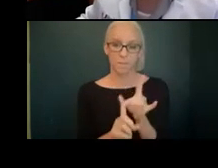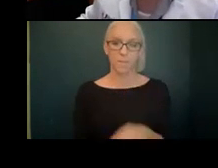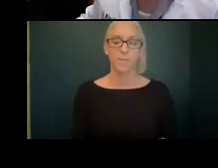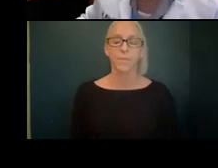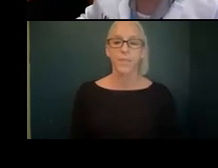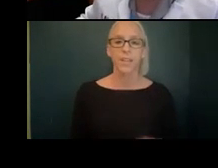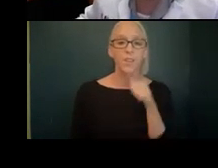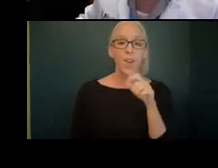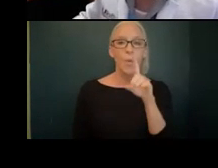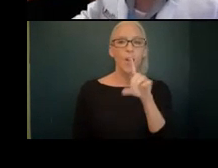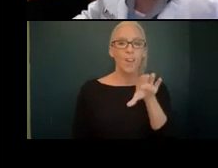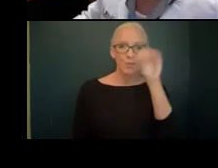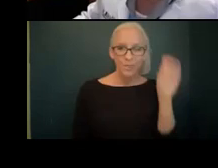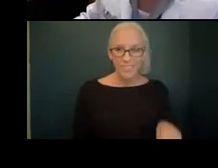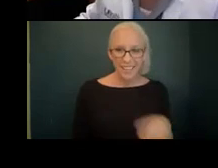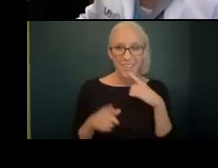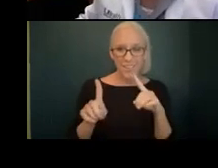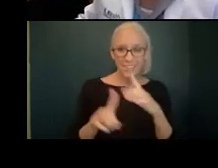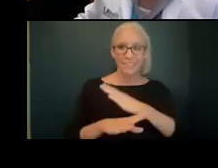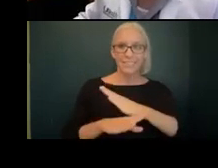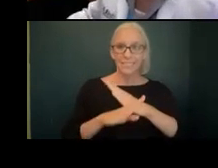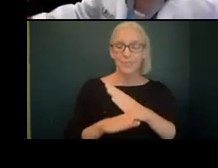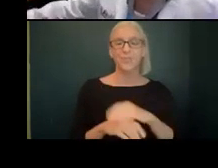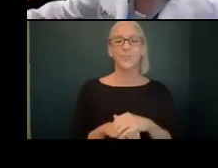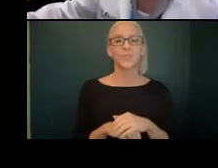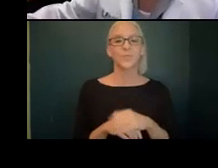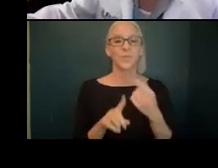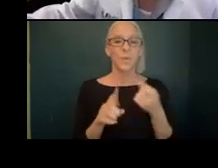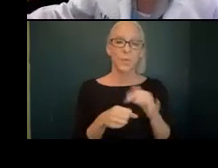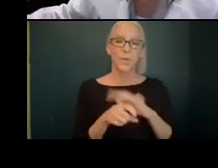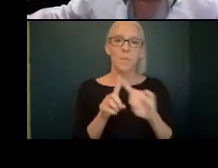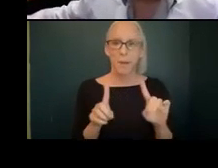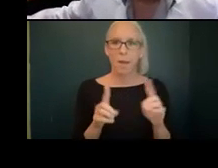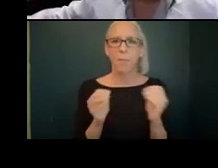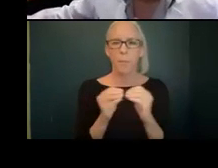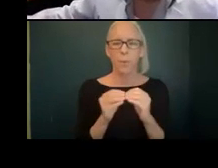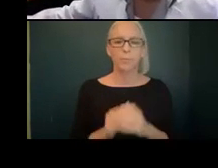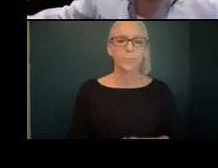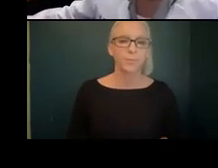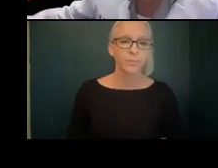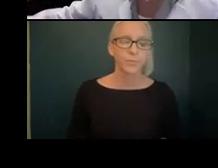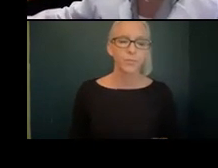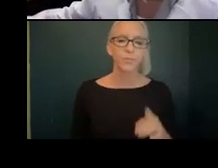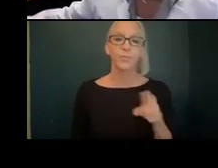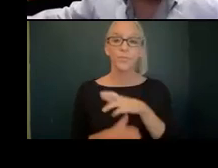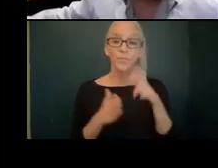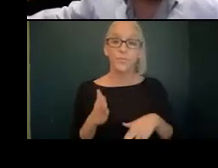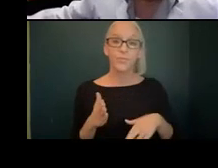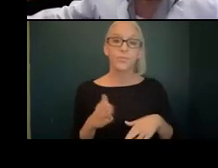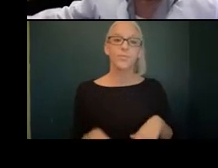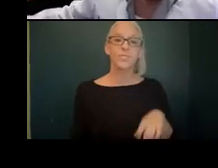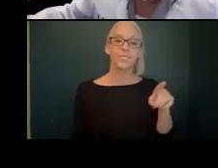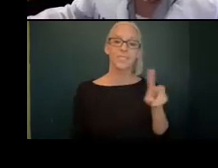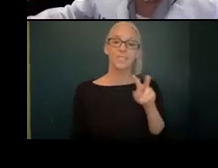message I hope everyone understands. This was a study out of the VA system with the Delta virus. This was the rise in the VA patients